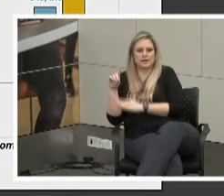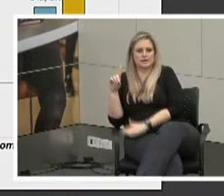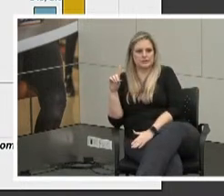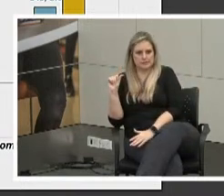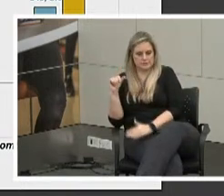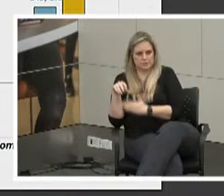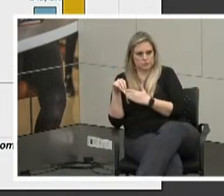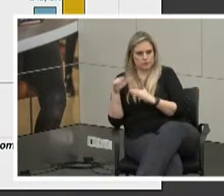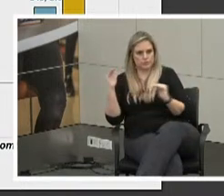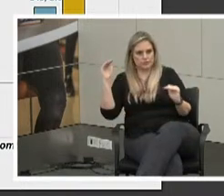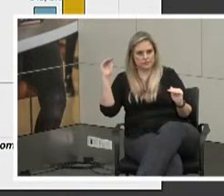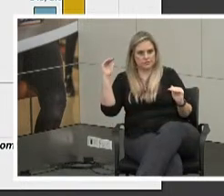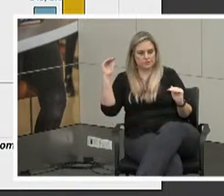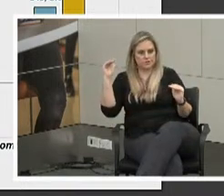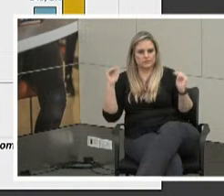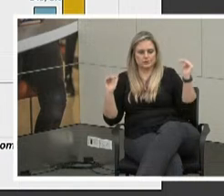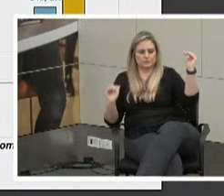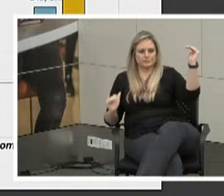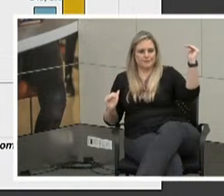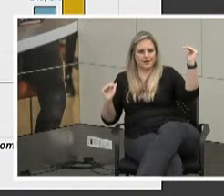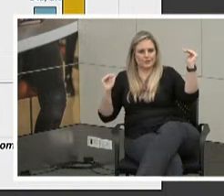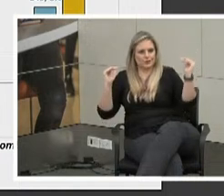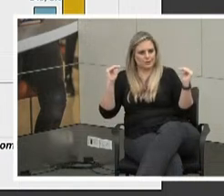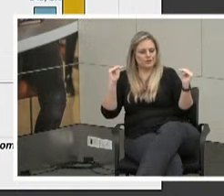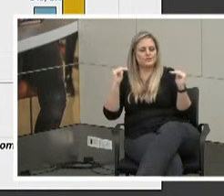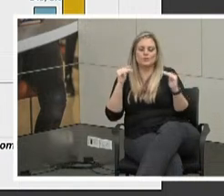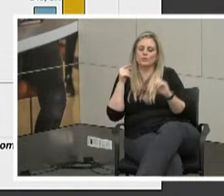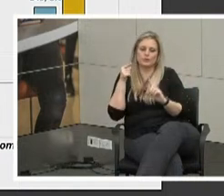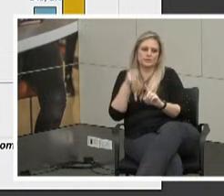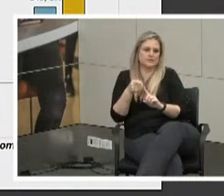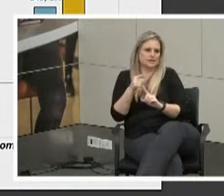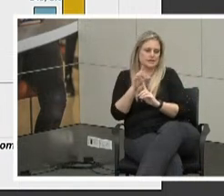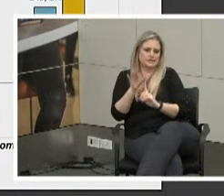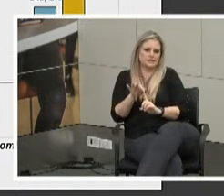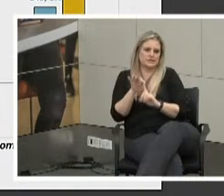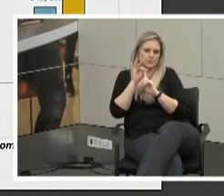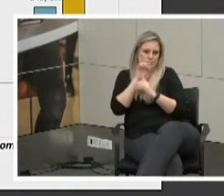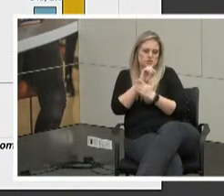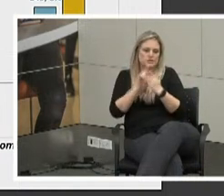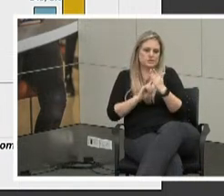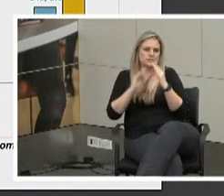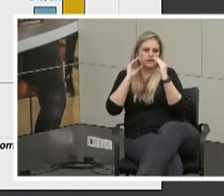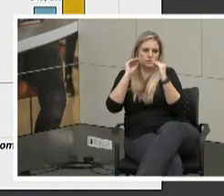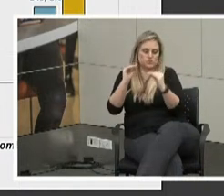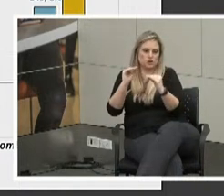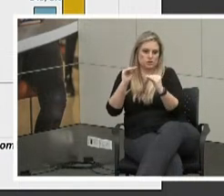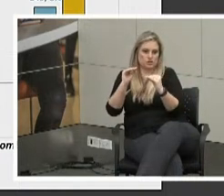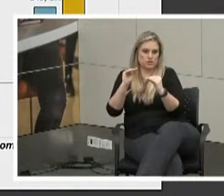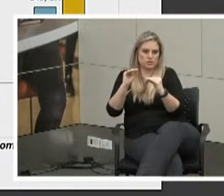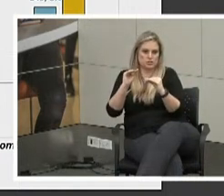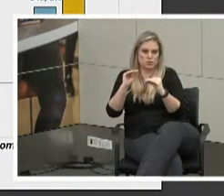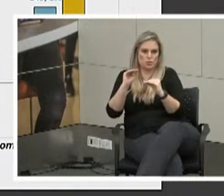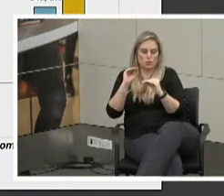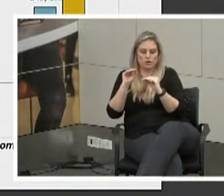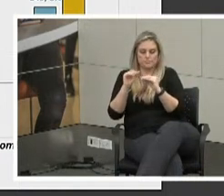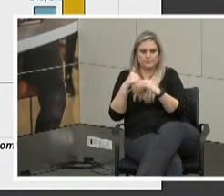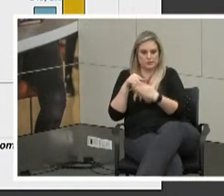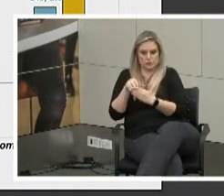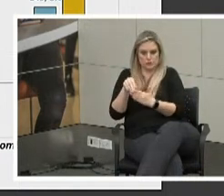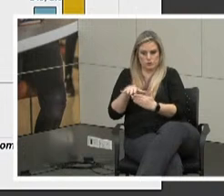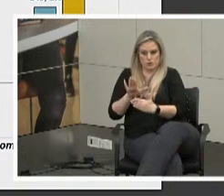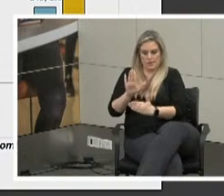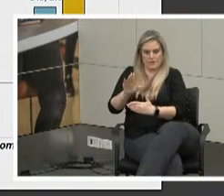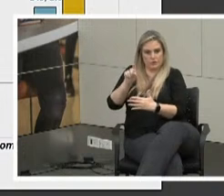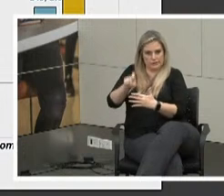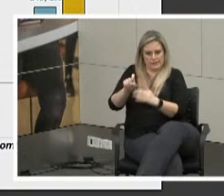it goes back to specially designed and instruction really focusing on what that student needs in order